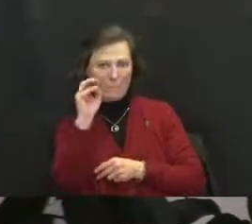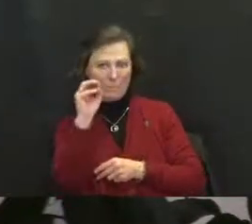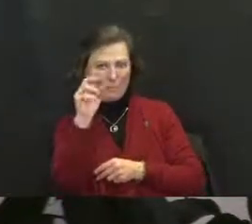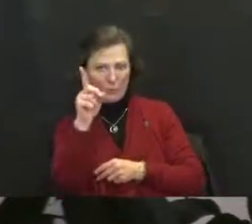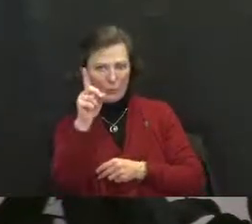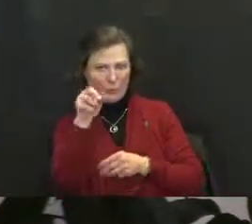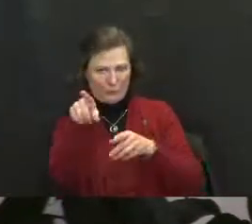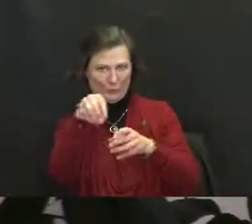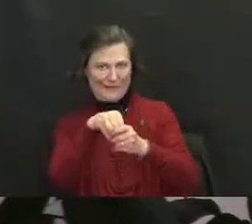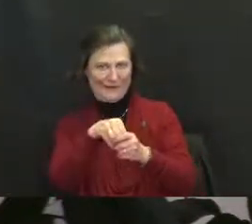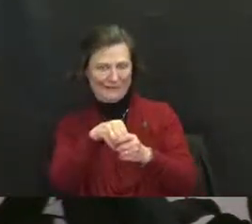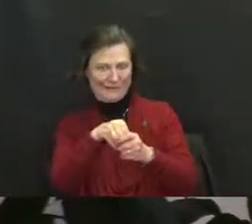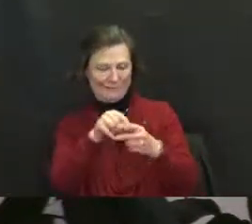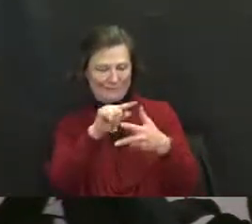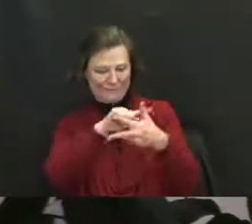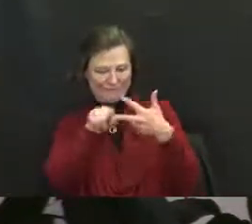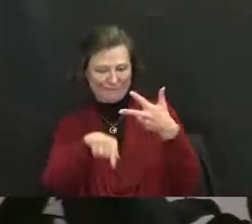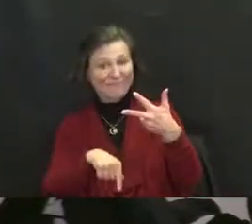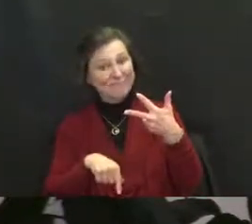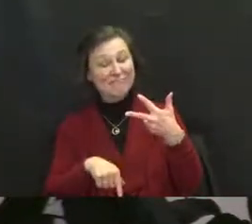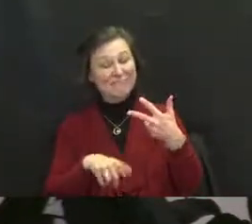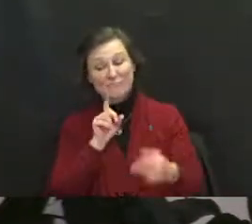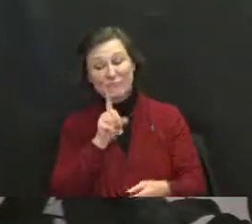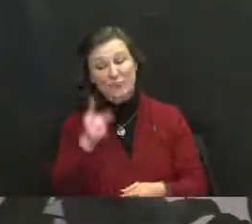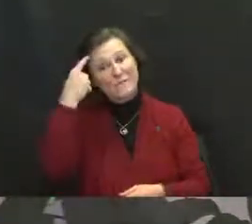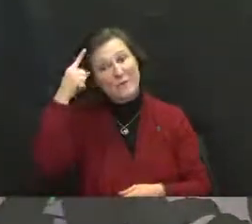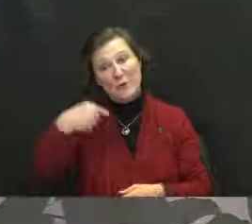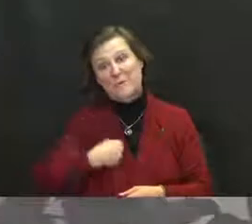time. That rings true for me.